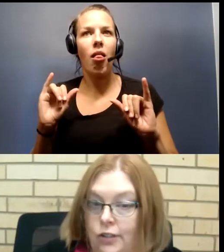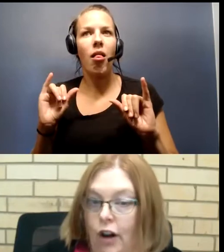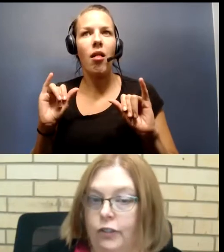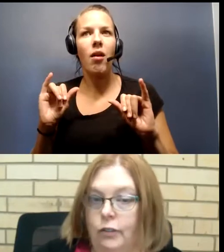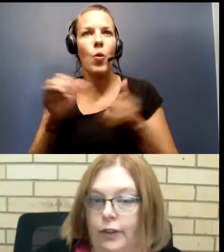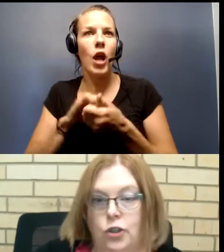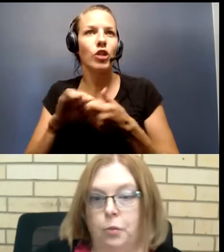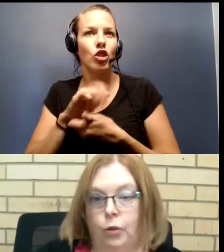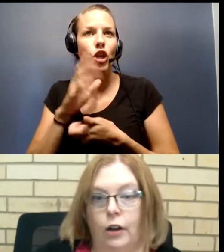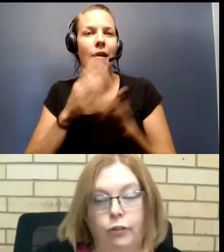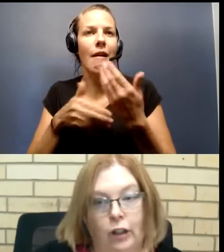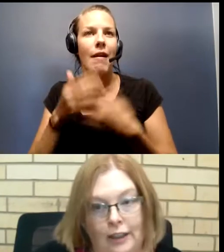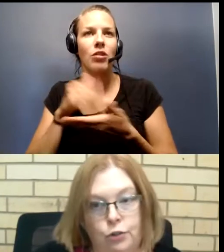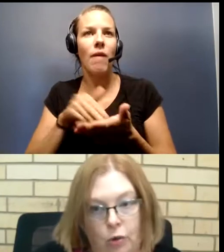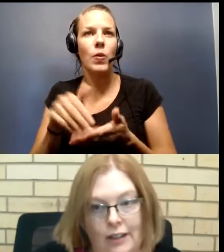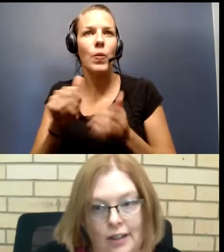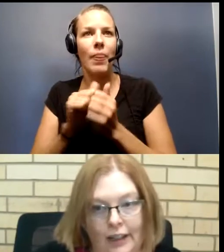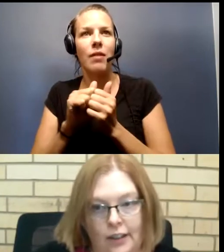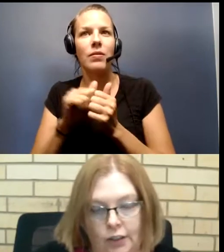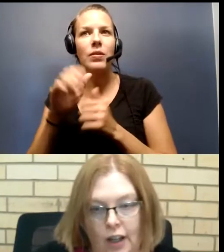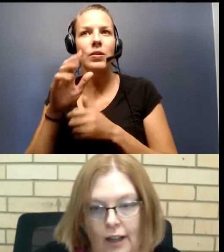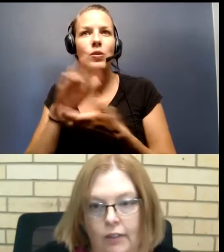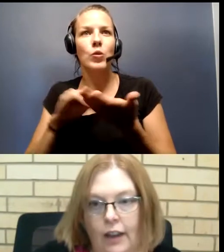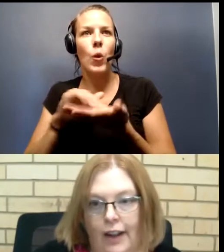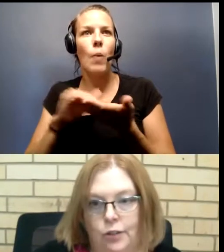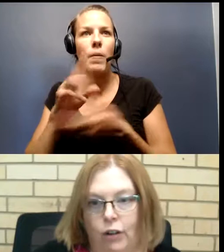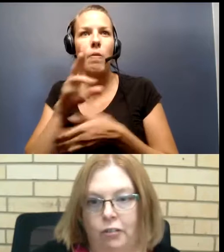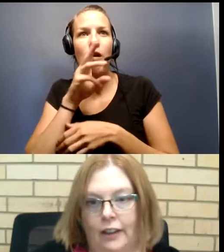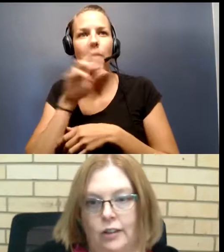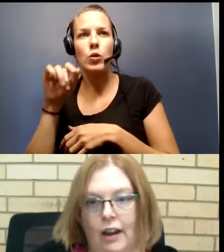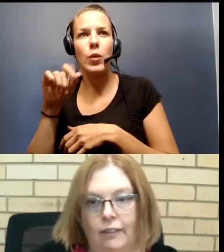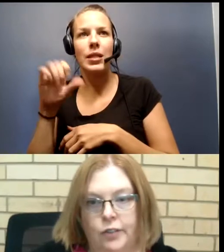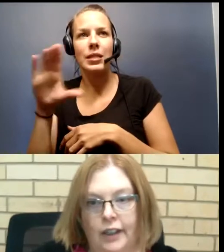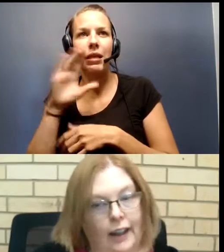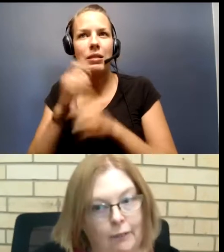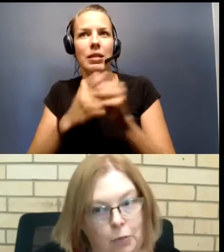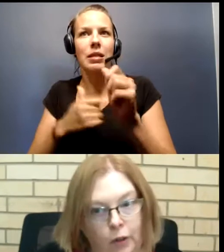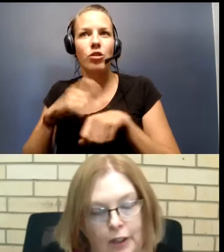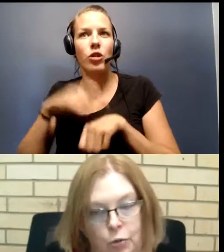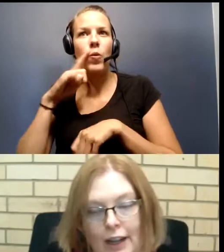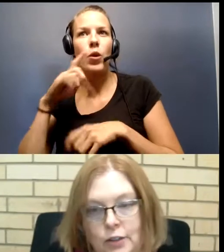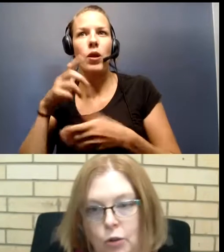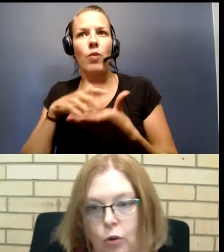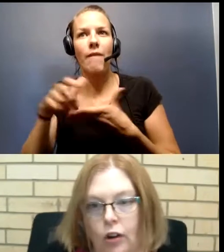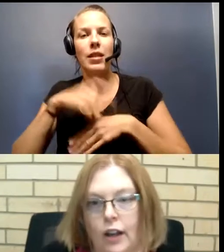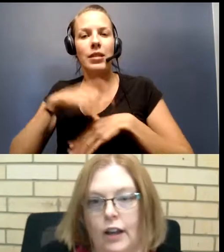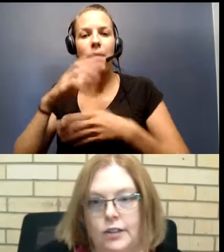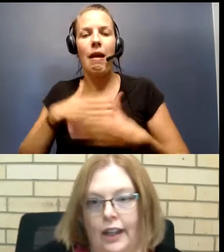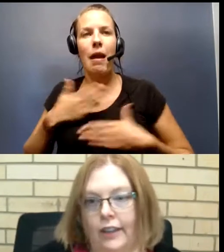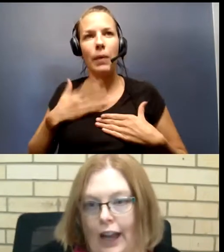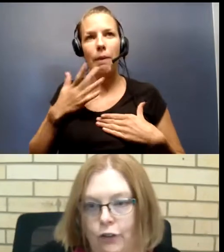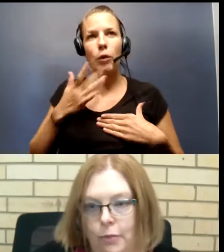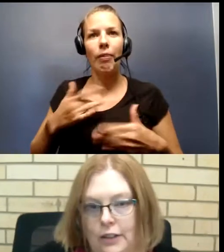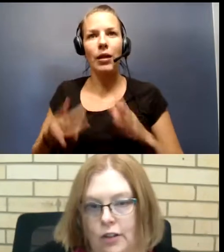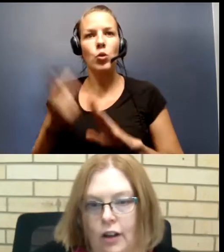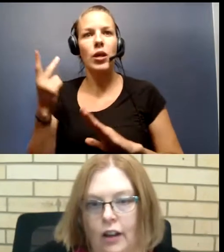your hands often with soap and water for at least 20 seconds each time. That's roughly the time of singing Happy Birthday twice or